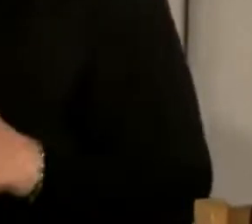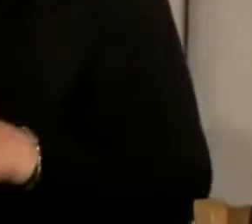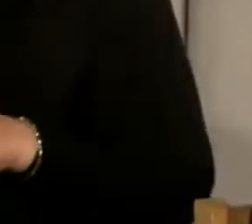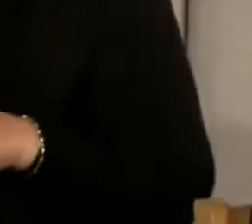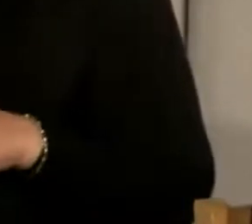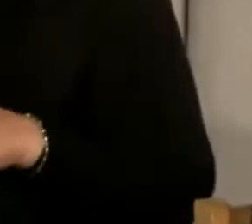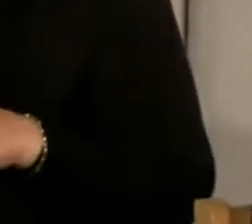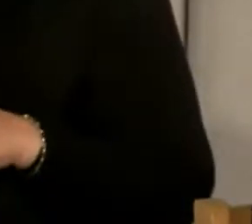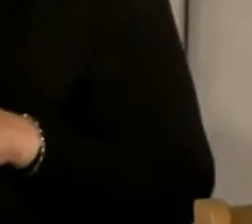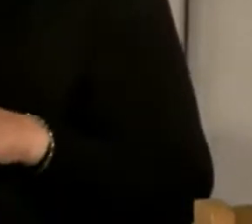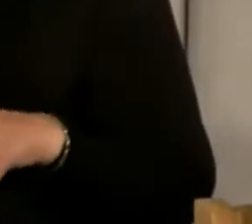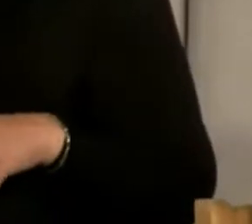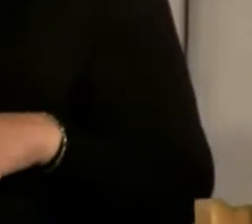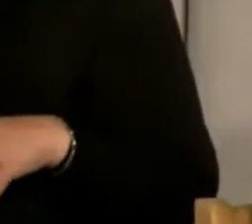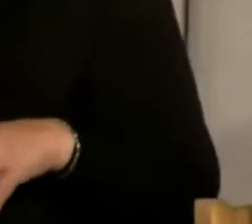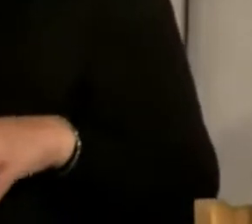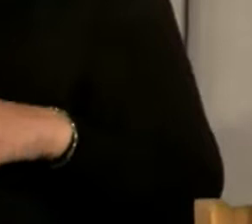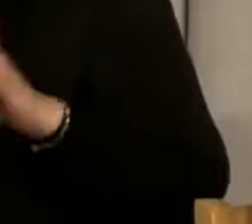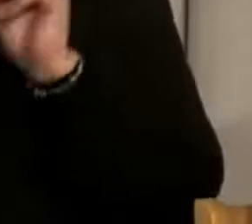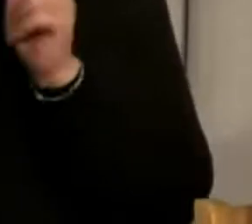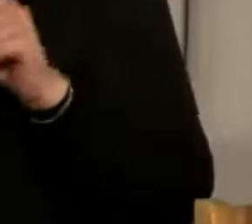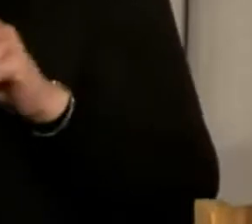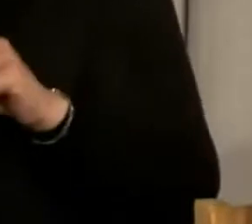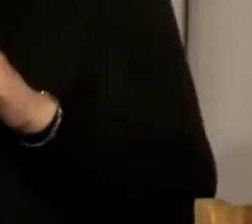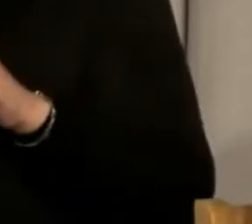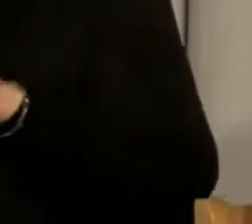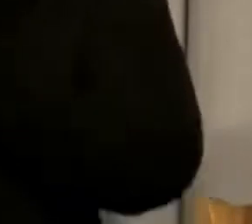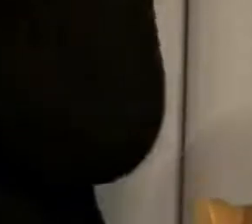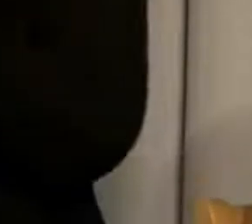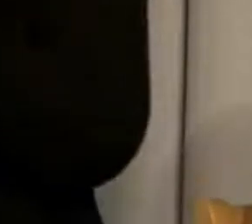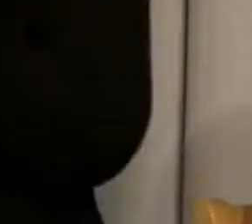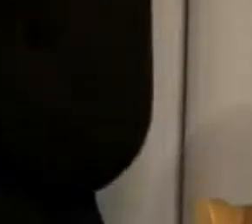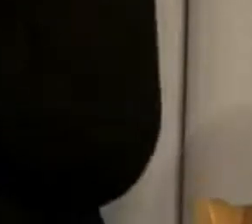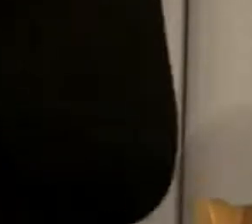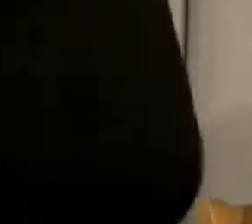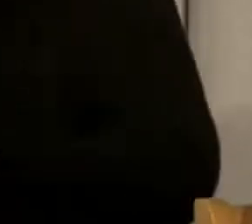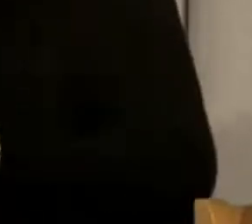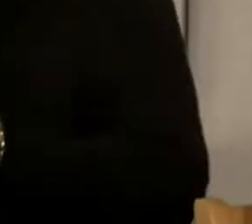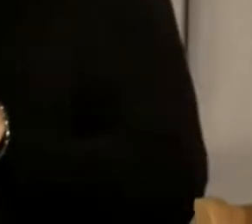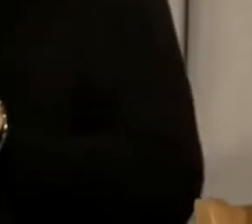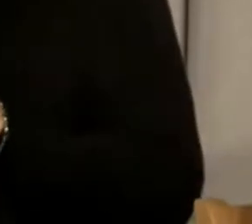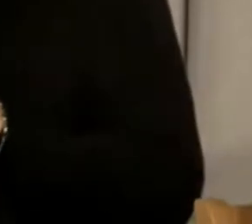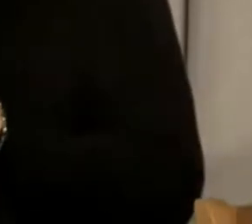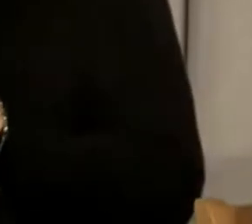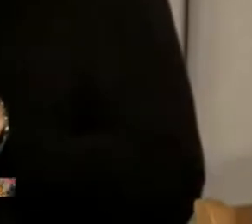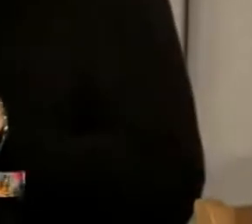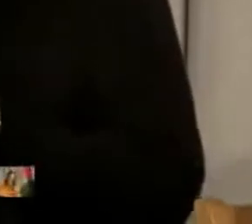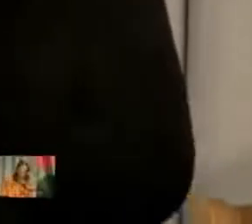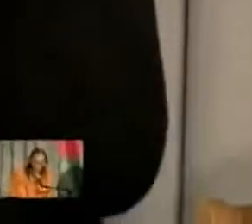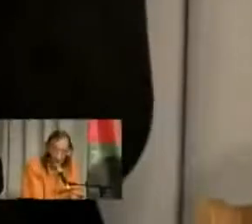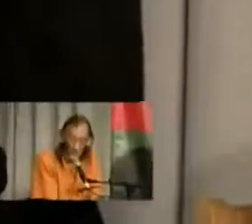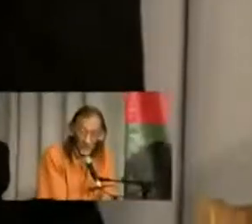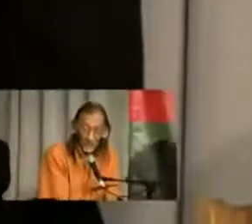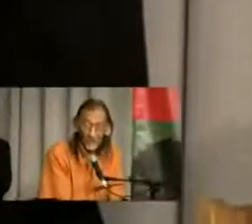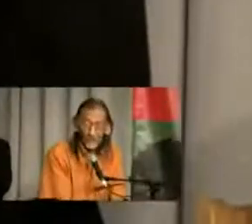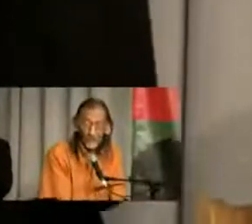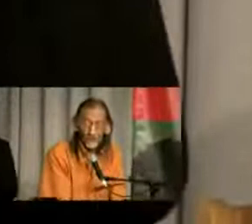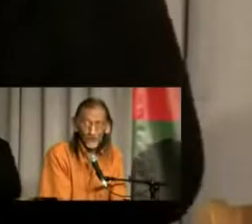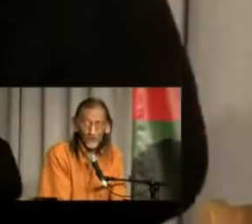The social service people, workers, with the help of the Lincoln Police